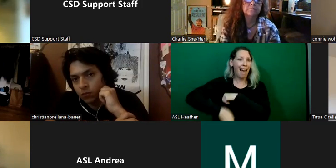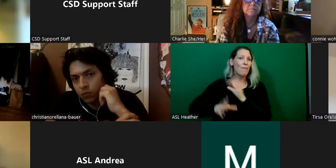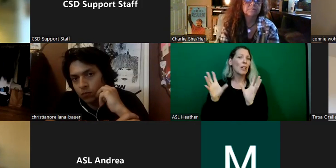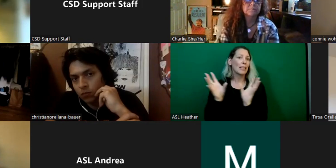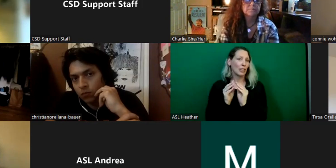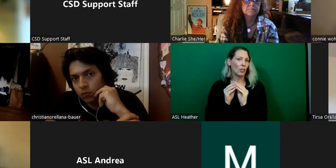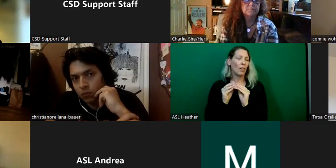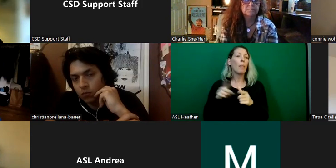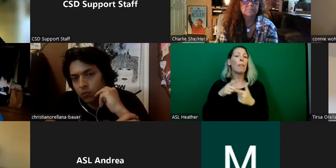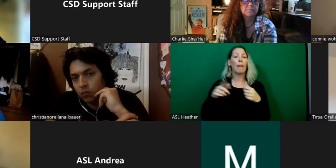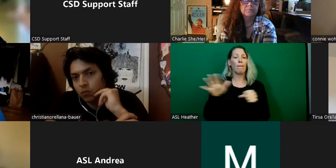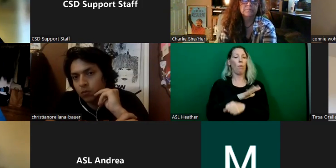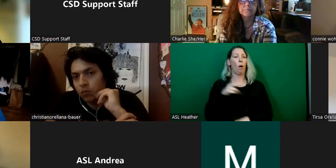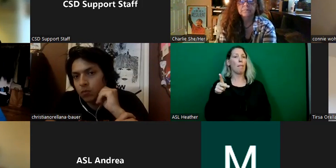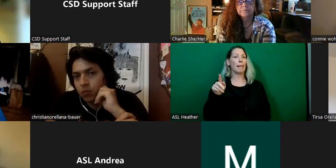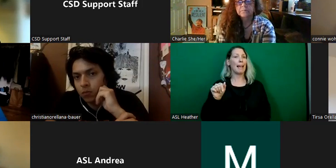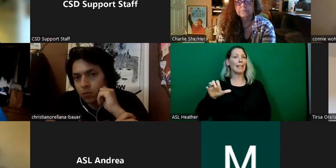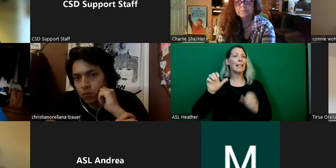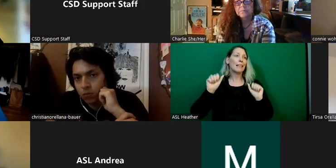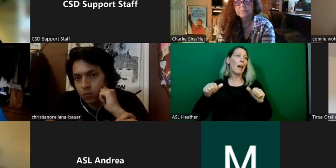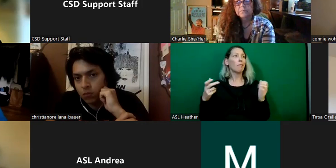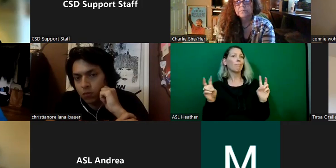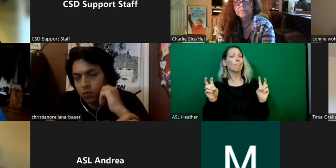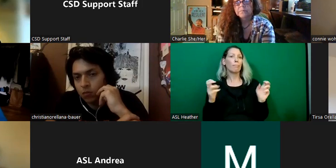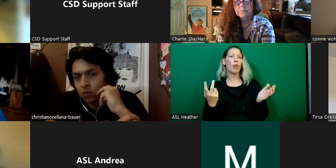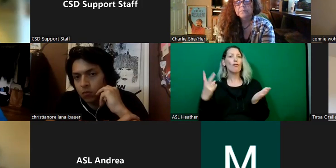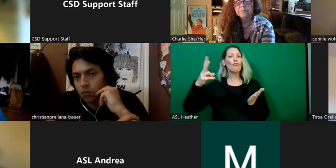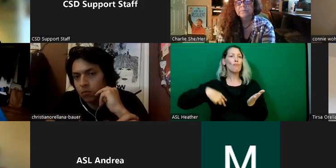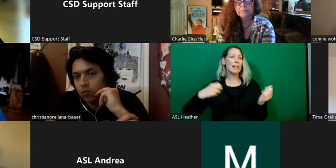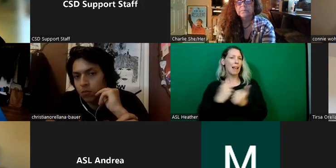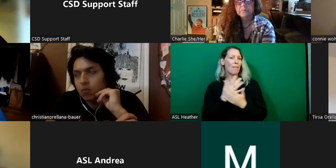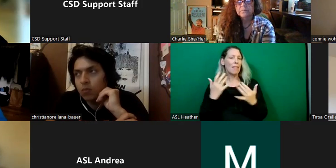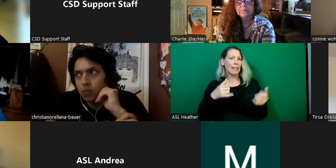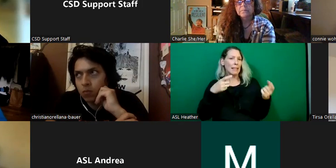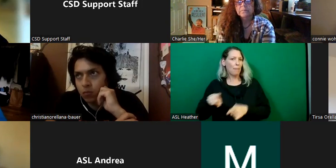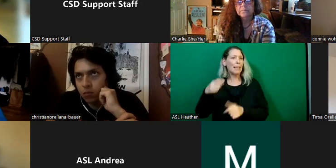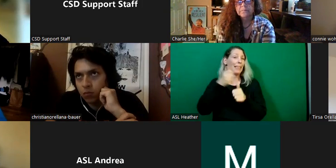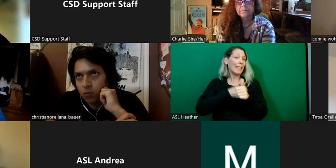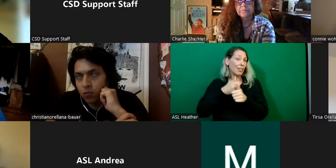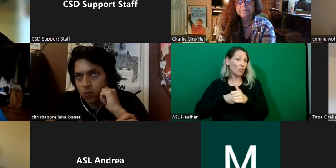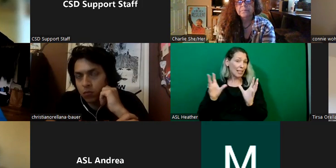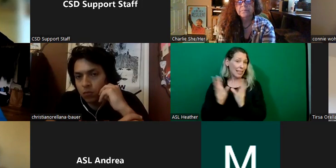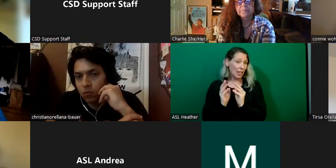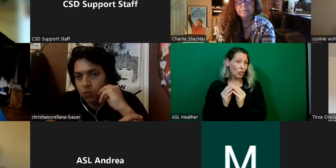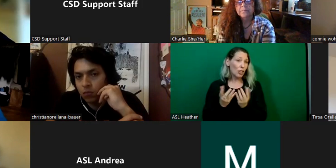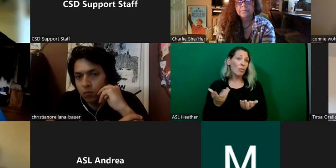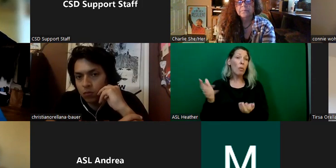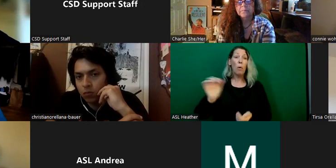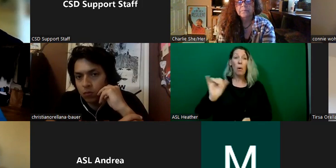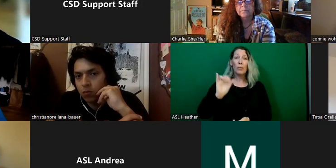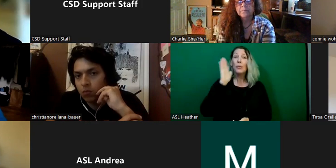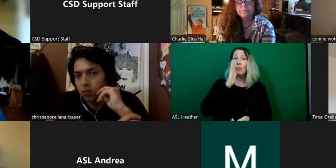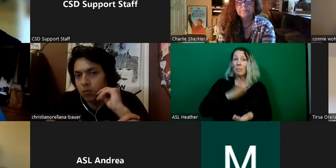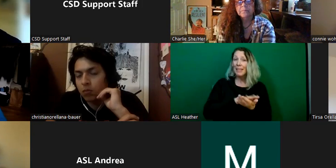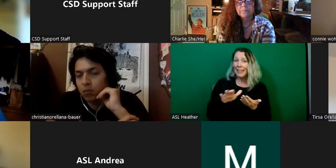so that the full PAC could read kind of what's happening at each session. It'd be also lovely.